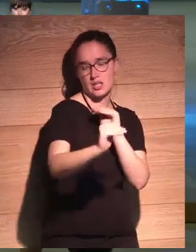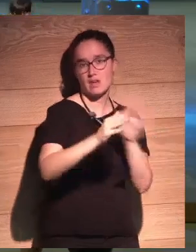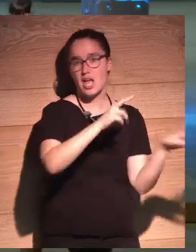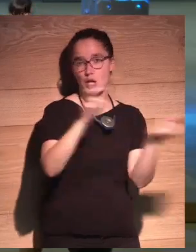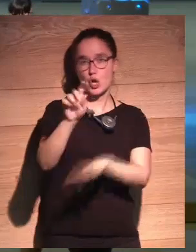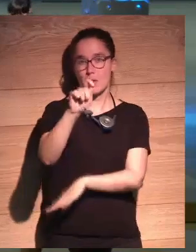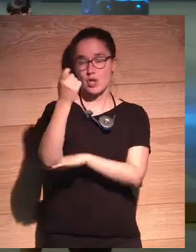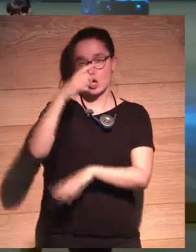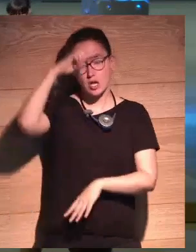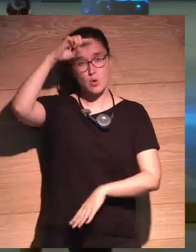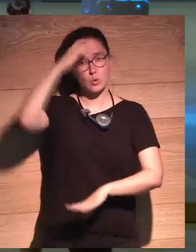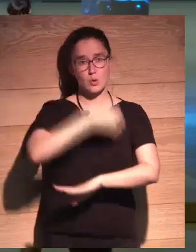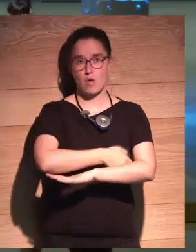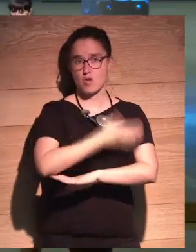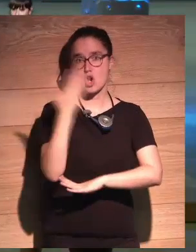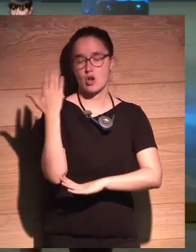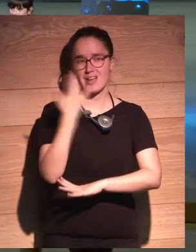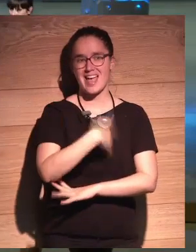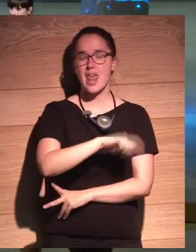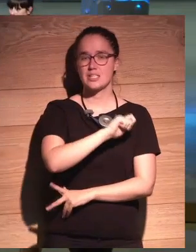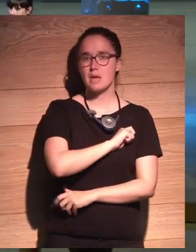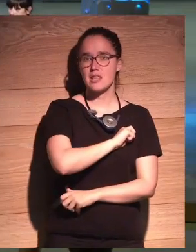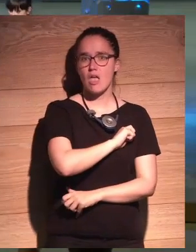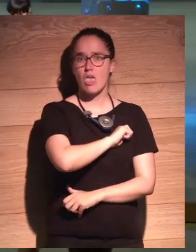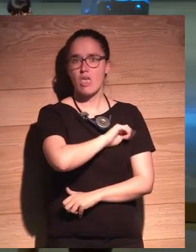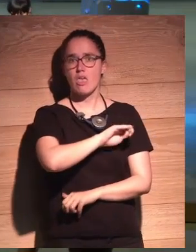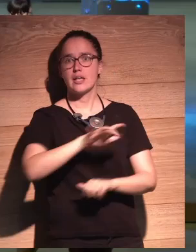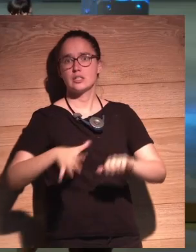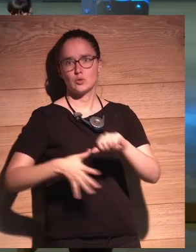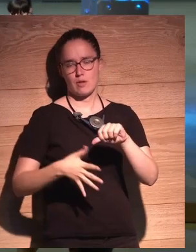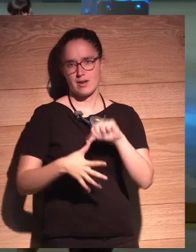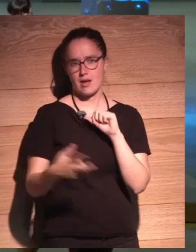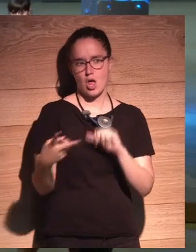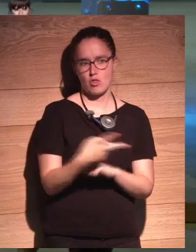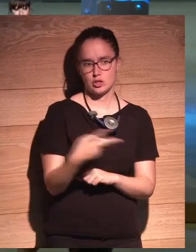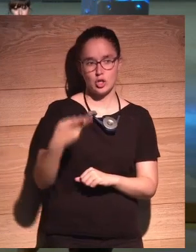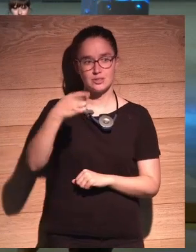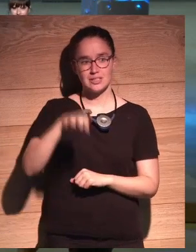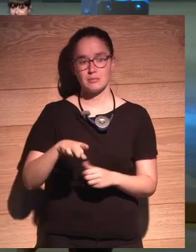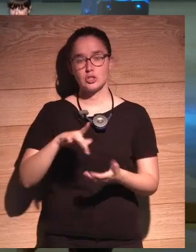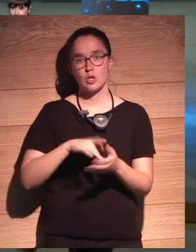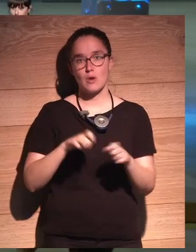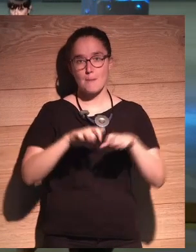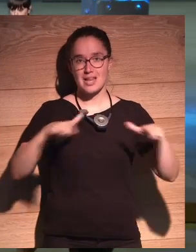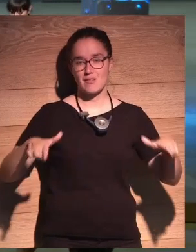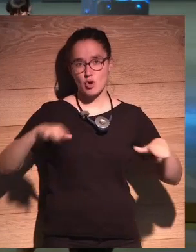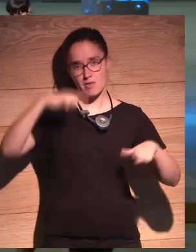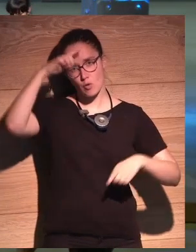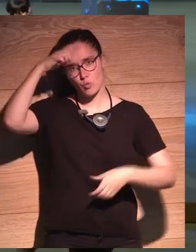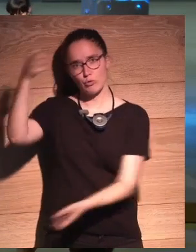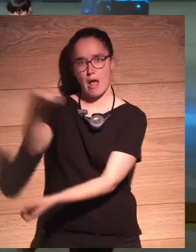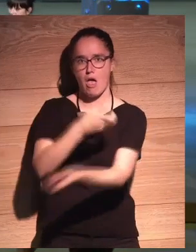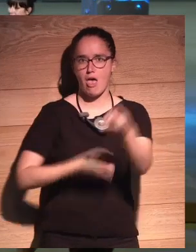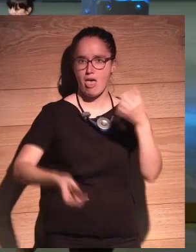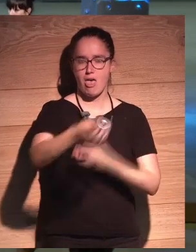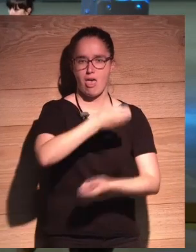multidisciplinary festival of music, sustainable design, innovation and culture from the Nordic countries